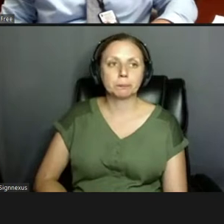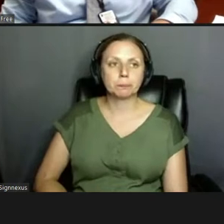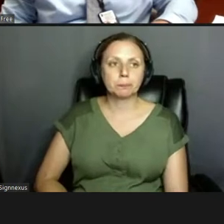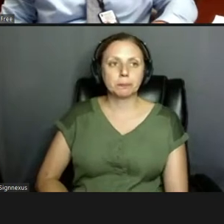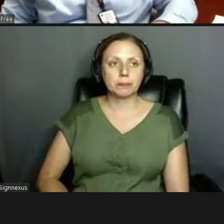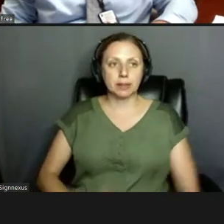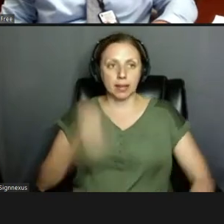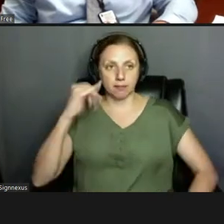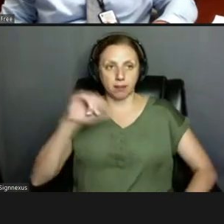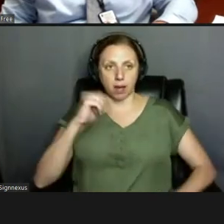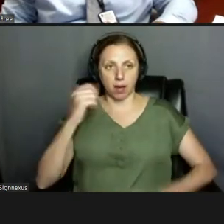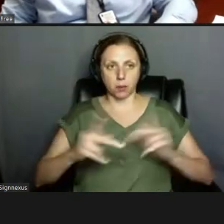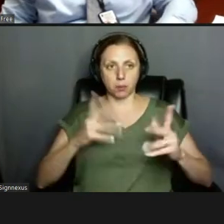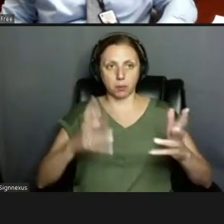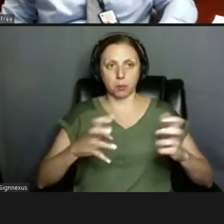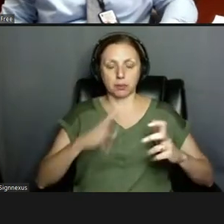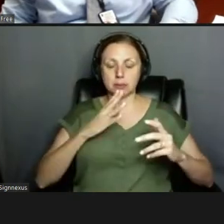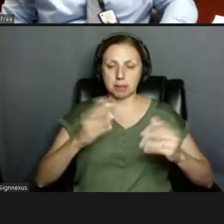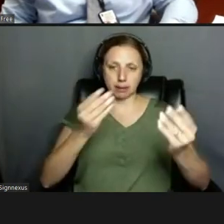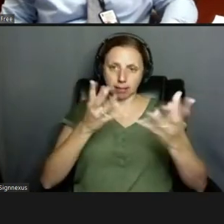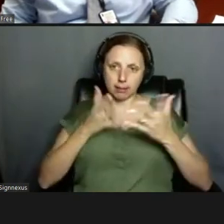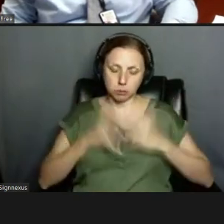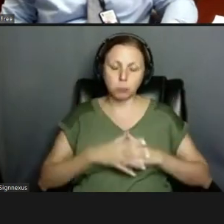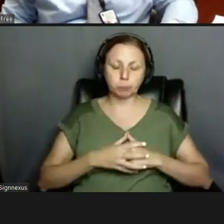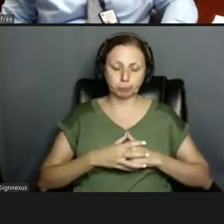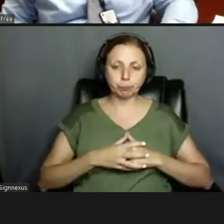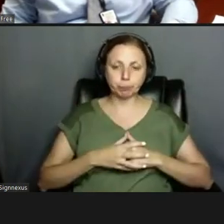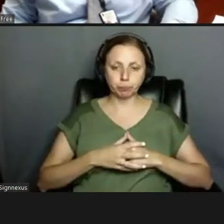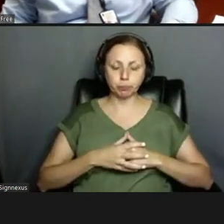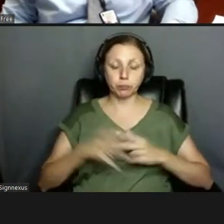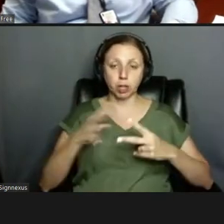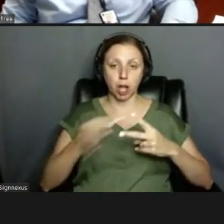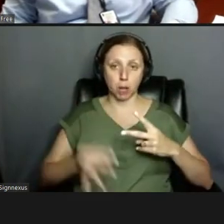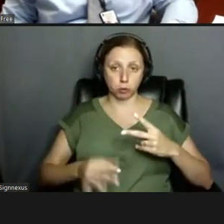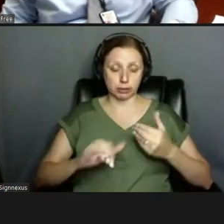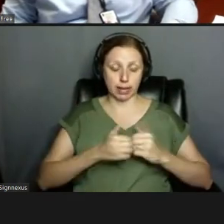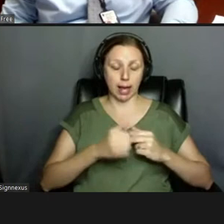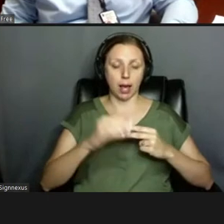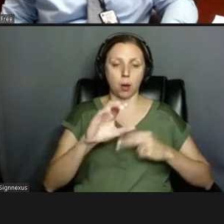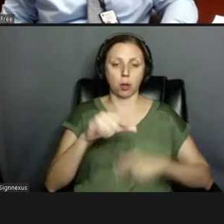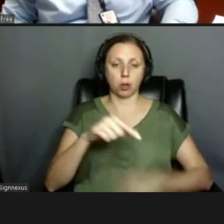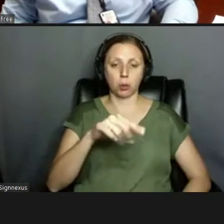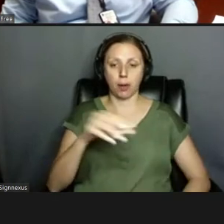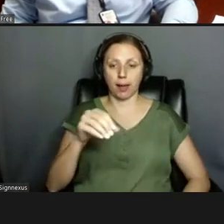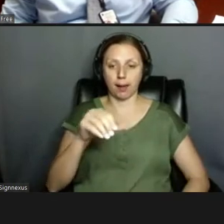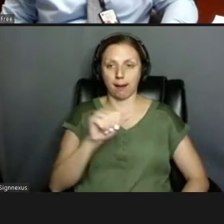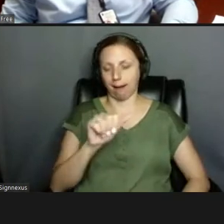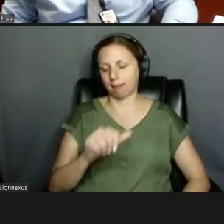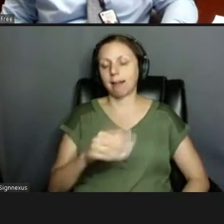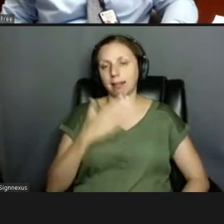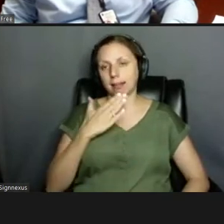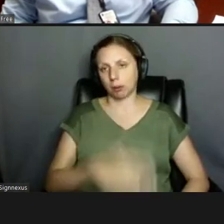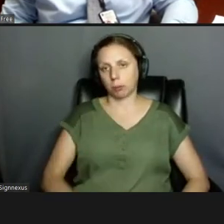Please, if anyone else would like to speak, please let us know in the Q&A function. Thank you.